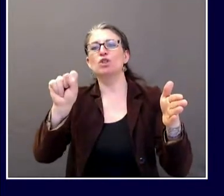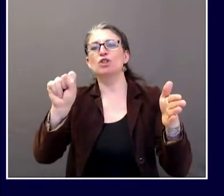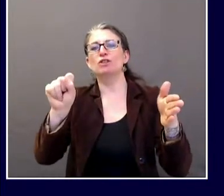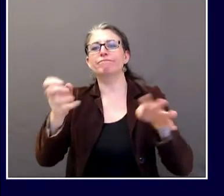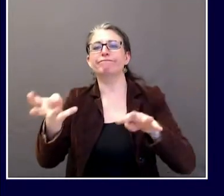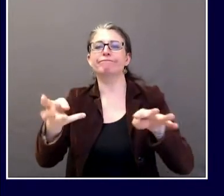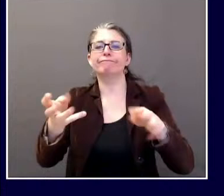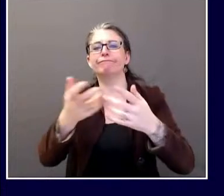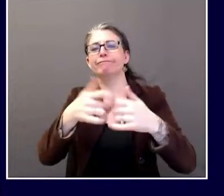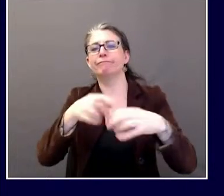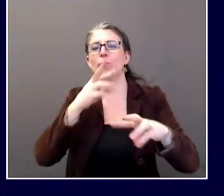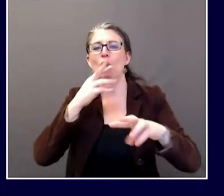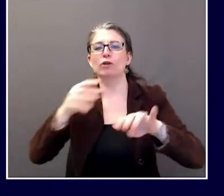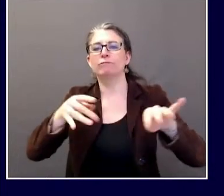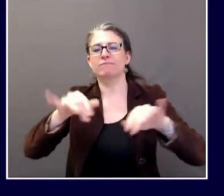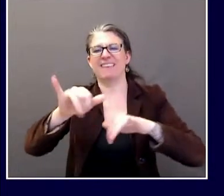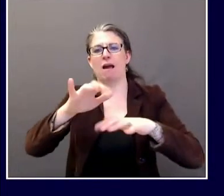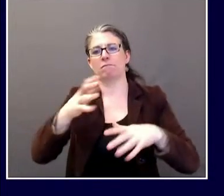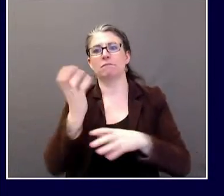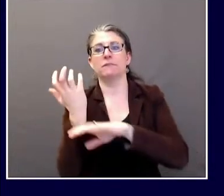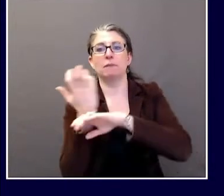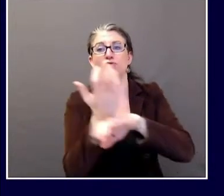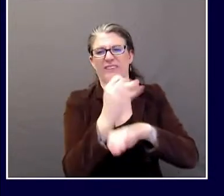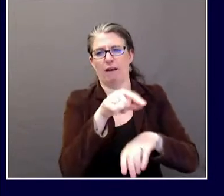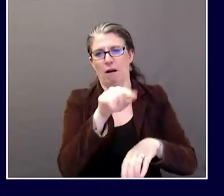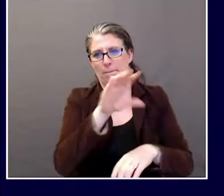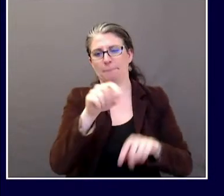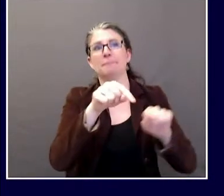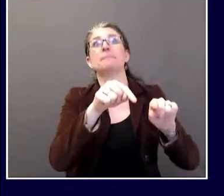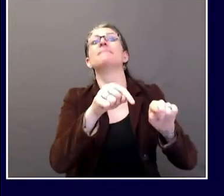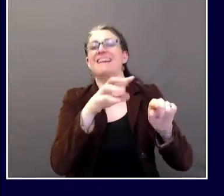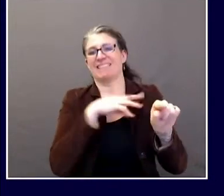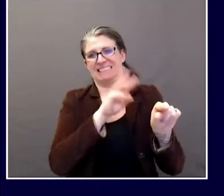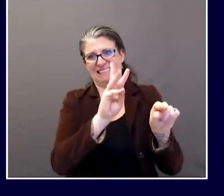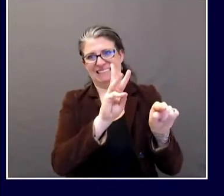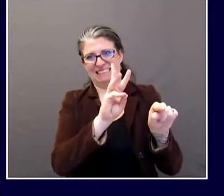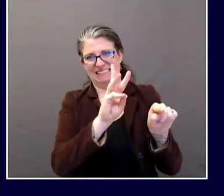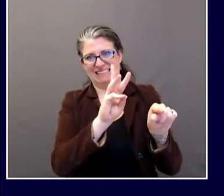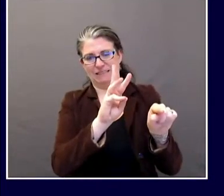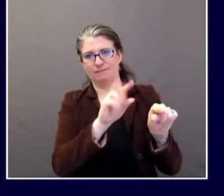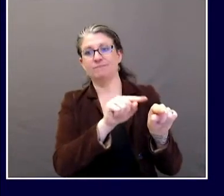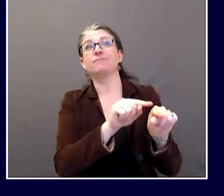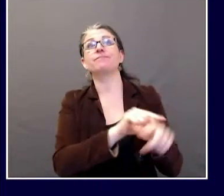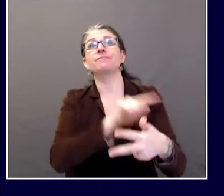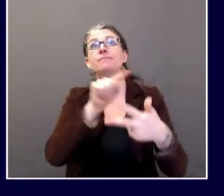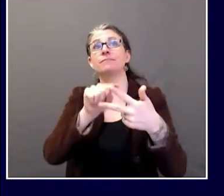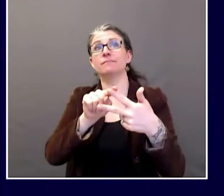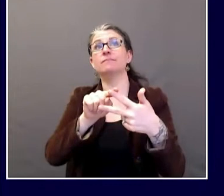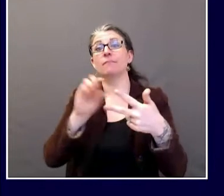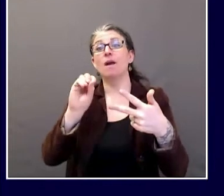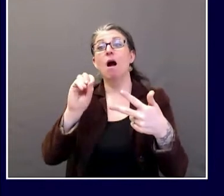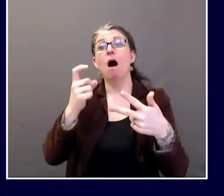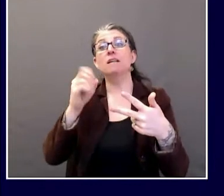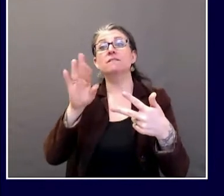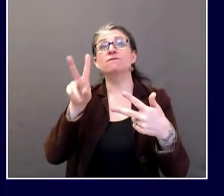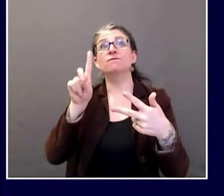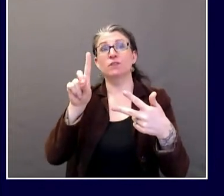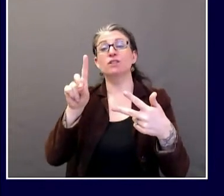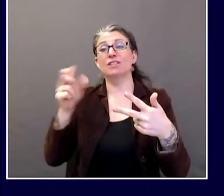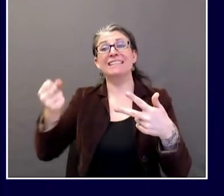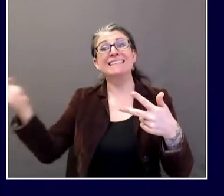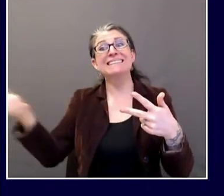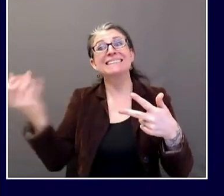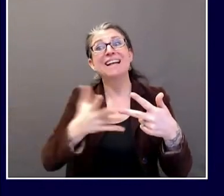Casino, where we are aware of 5 cases. Also, having opened an investigation into the Oxford Street